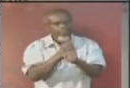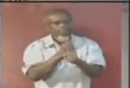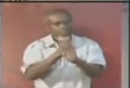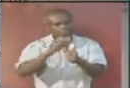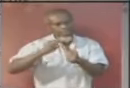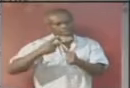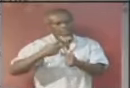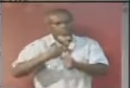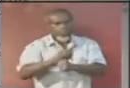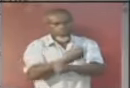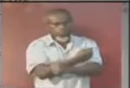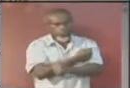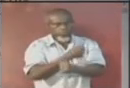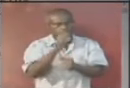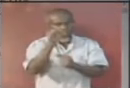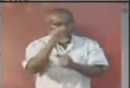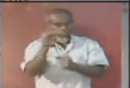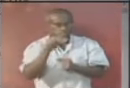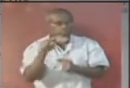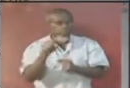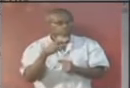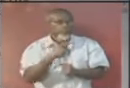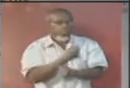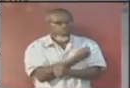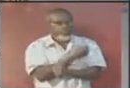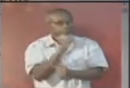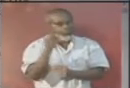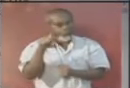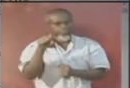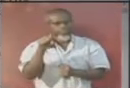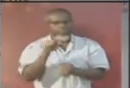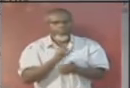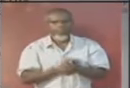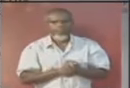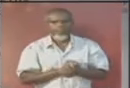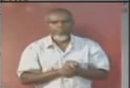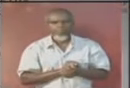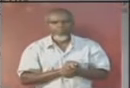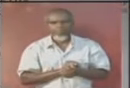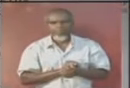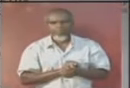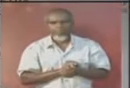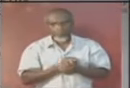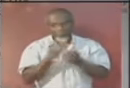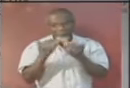Thank you, CMO. We now move to AZP News for your follow-up question.